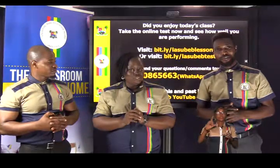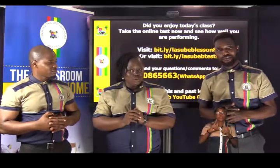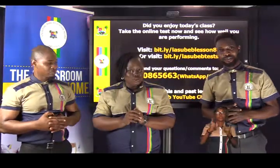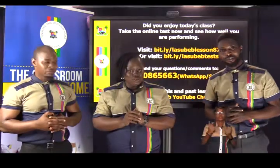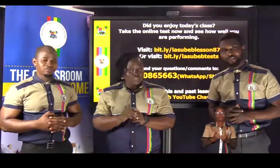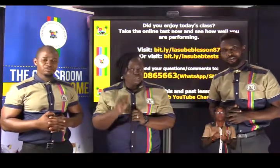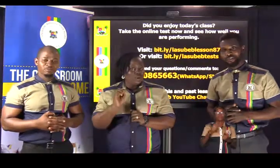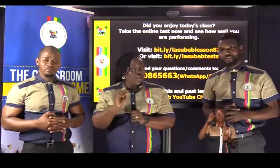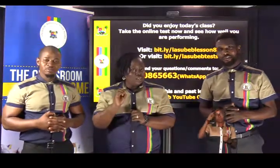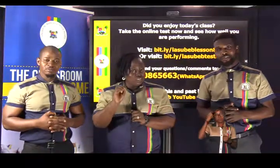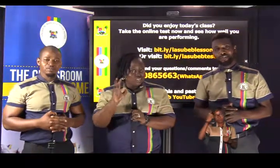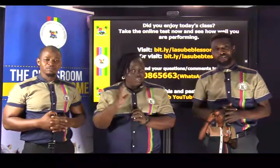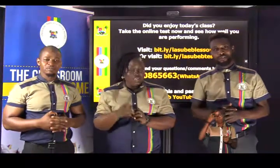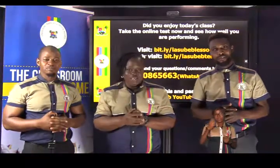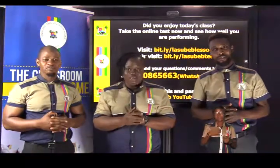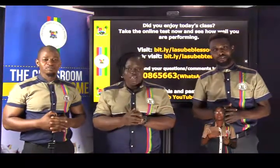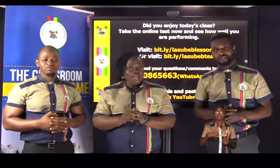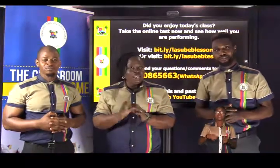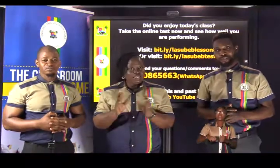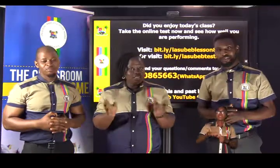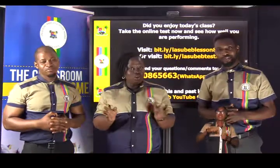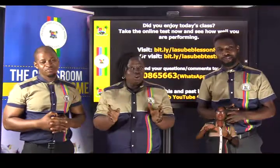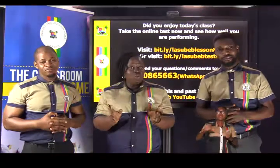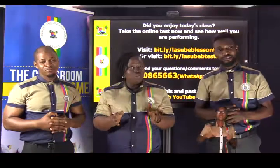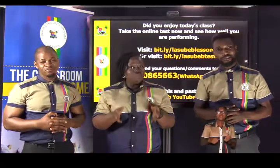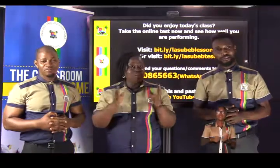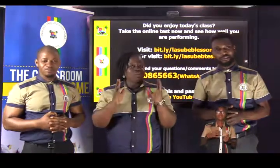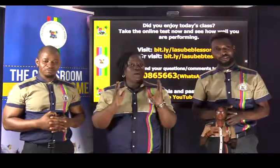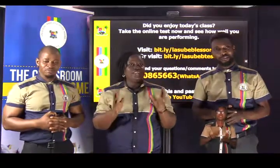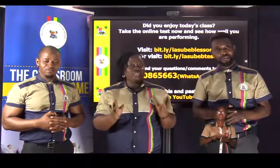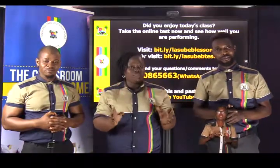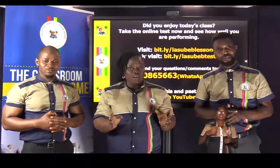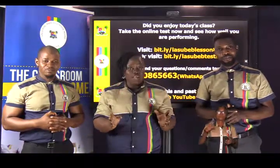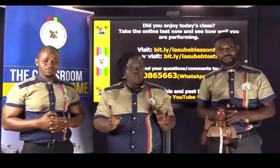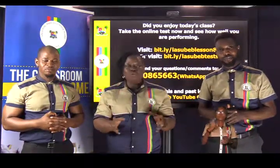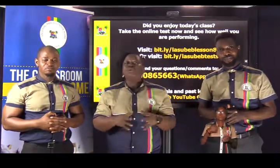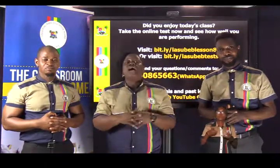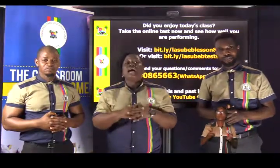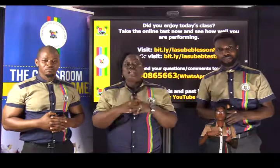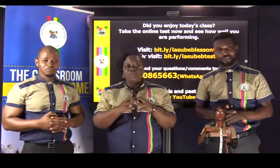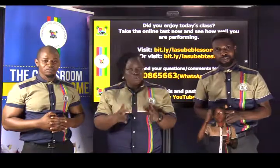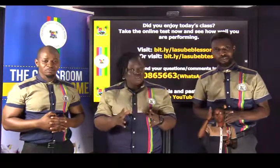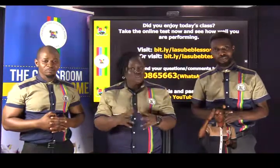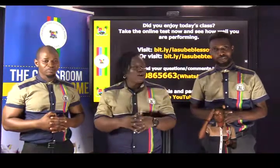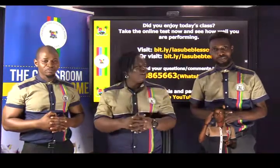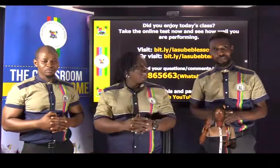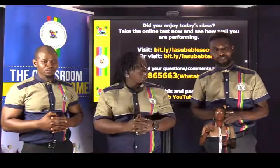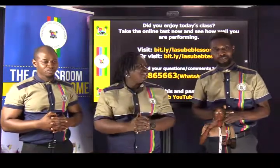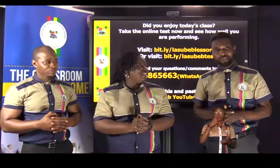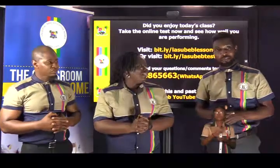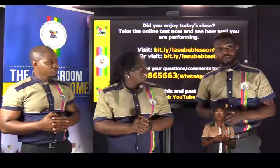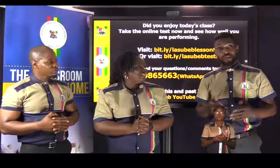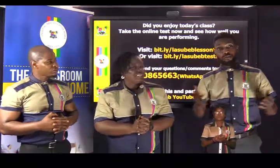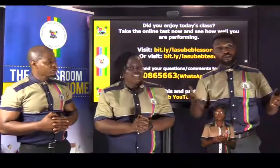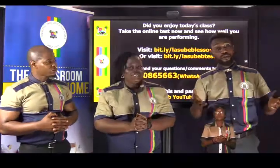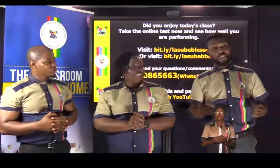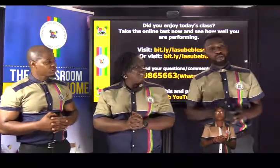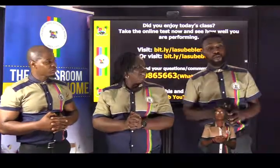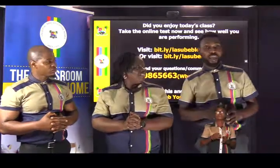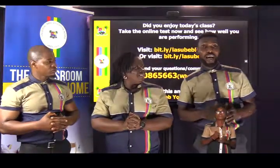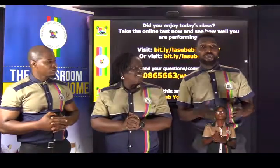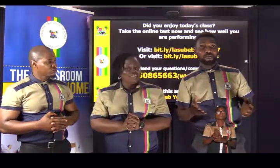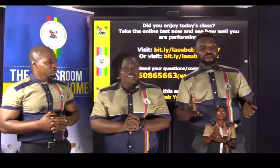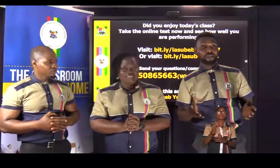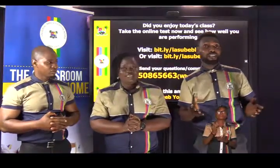government education authority, your LGA. That is the only way we'll be able to identify you and appraise you accordingly.